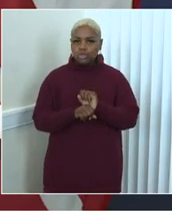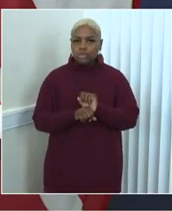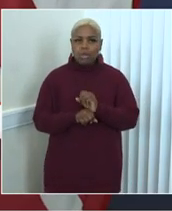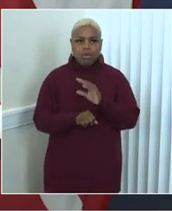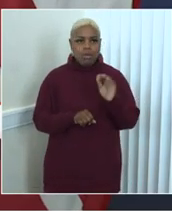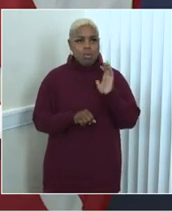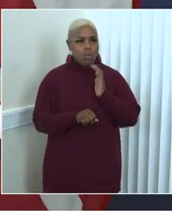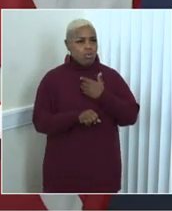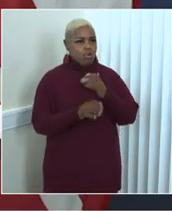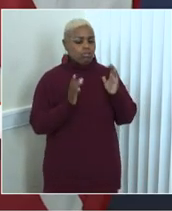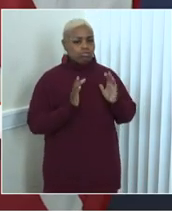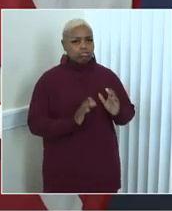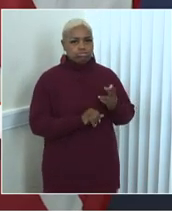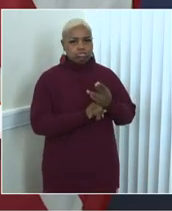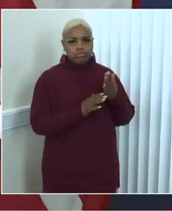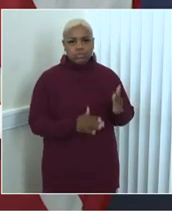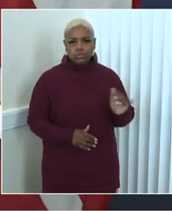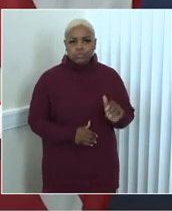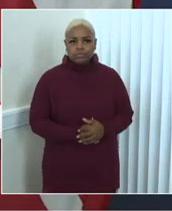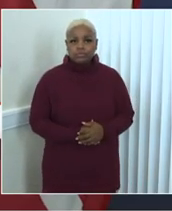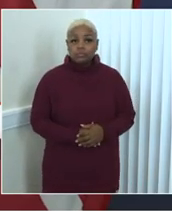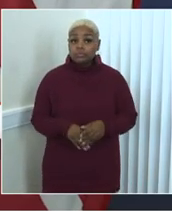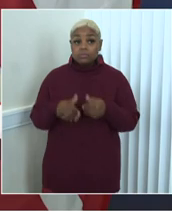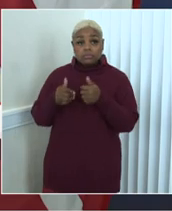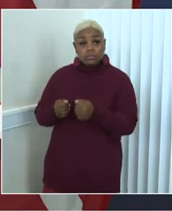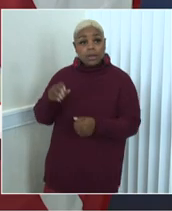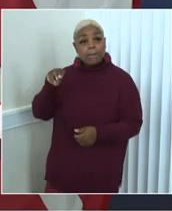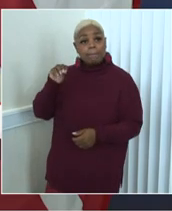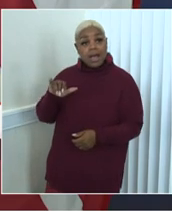MTPD at MyMTPD, that's